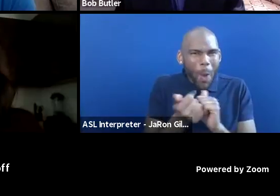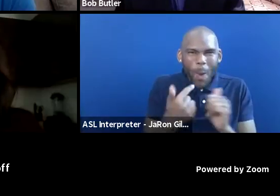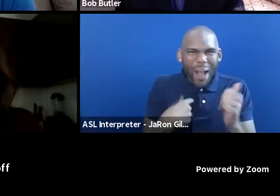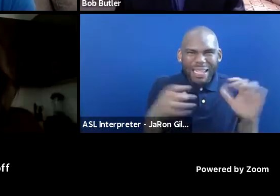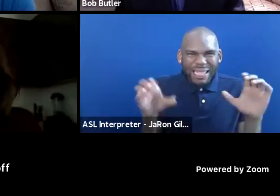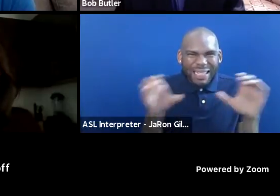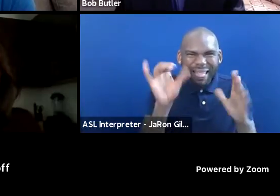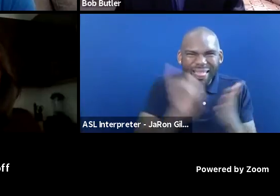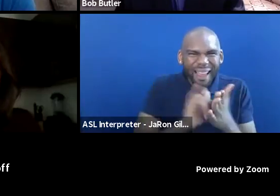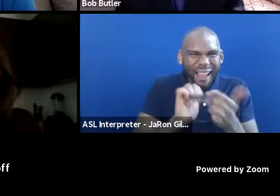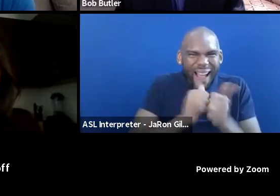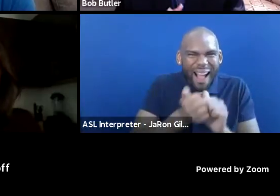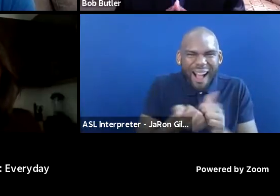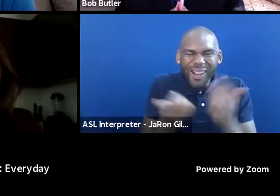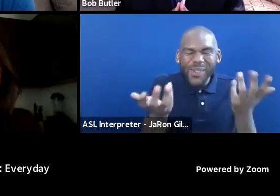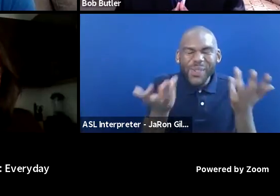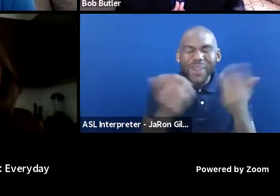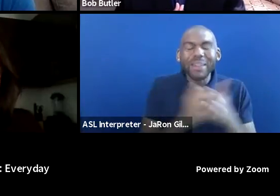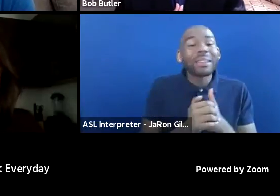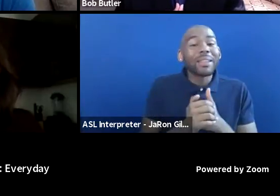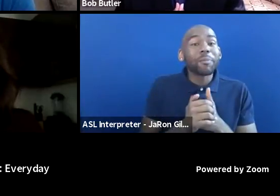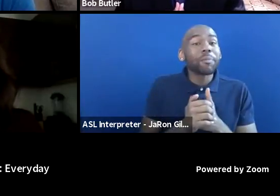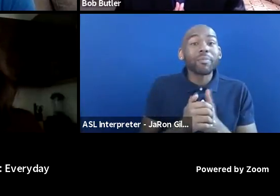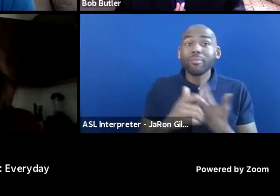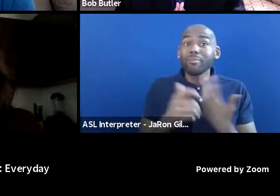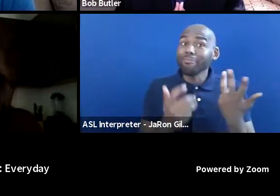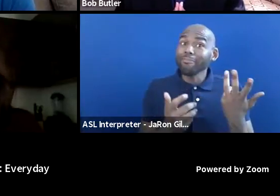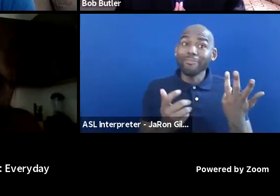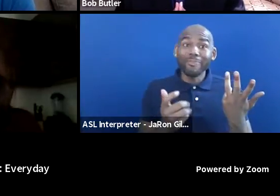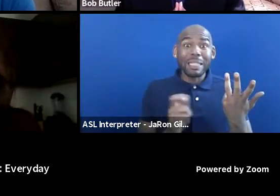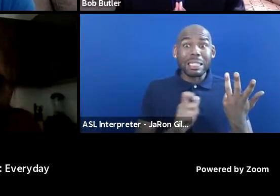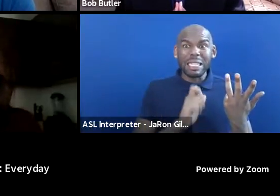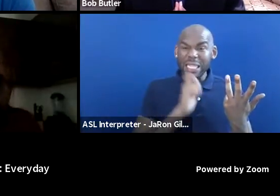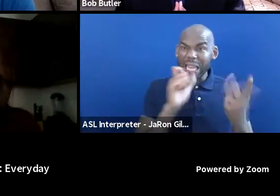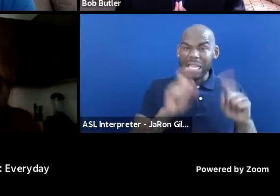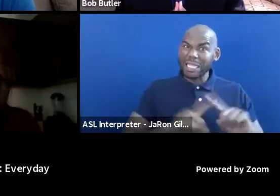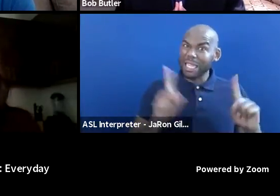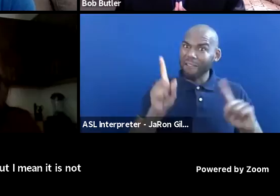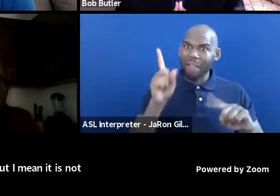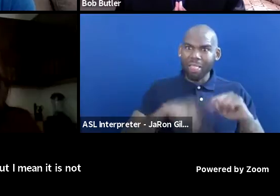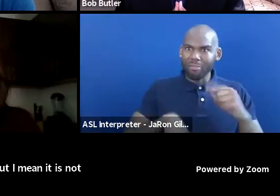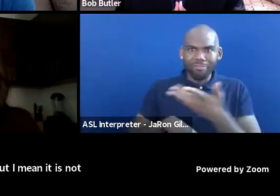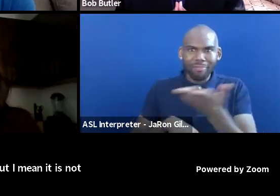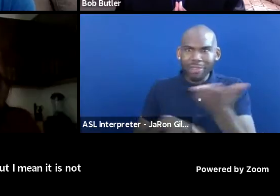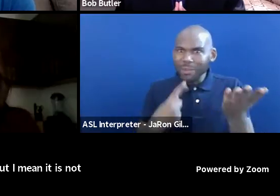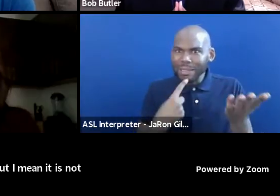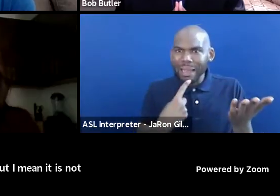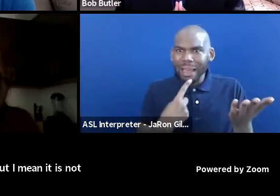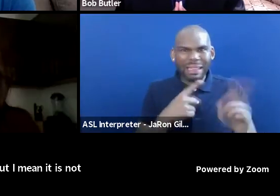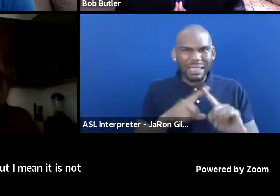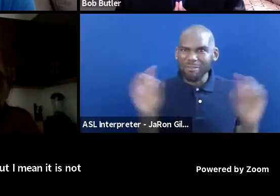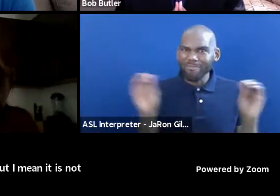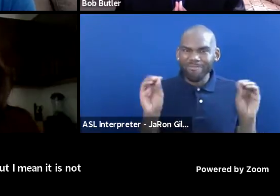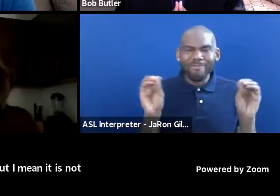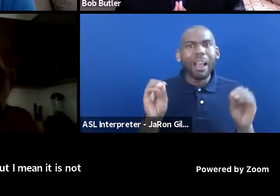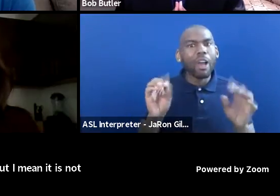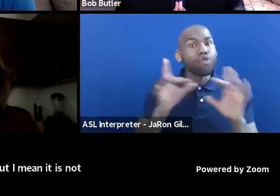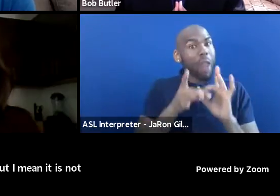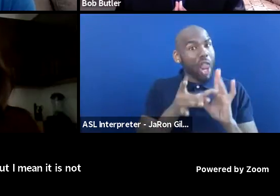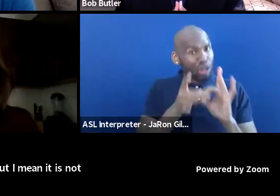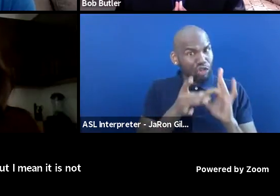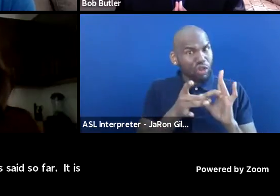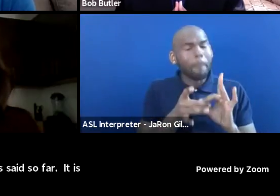But I mean, it's not unlike what everybody else has said so far. It's about the relationships you're making. It's